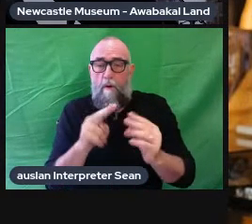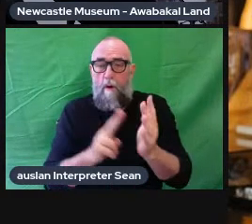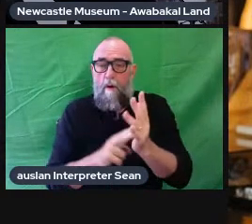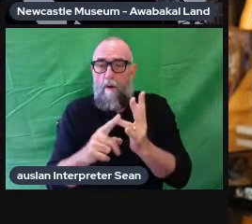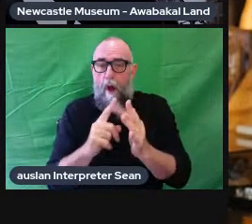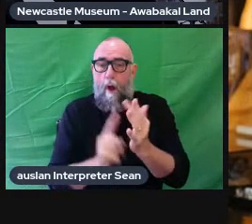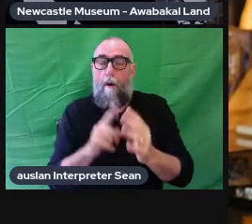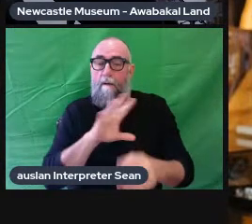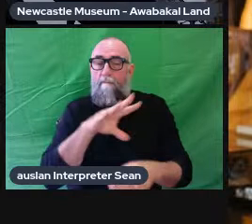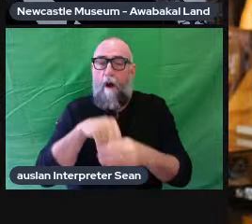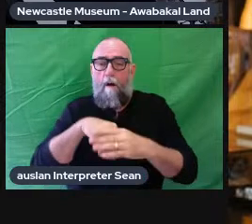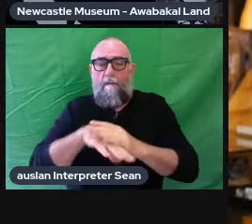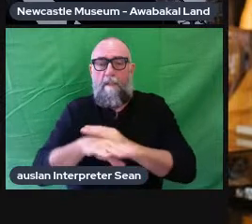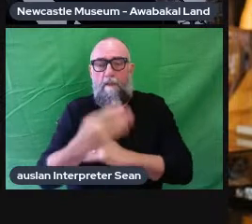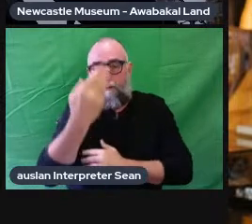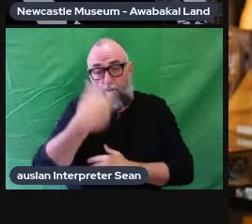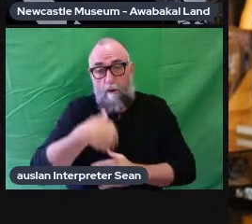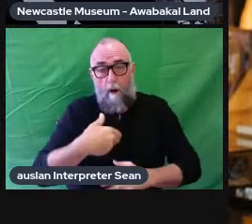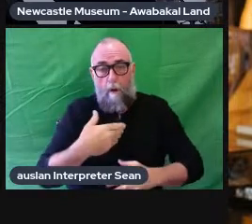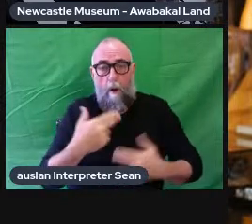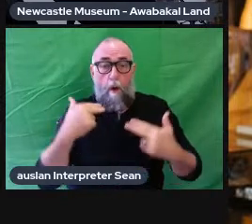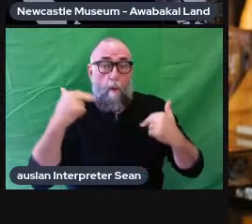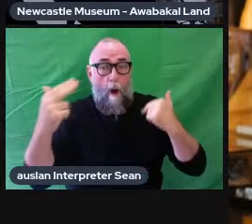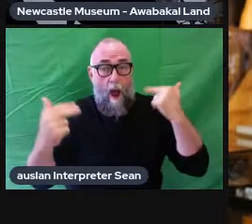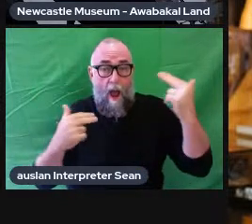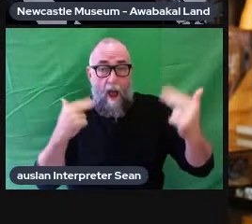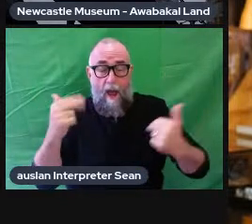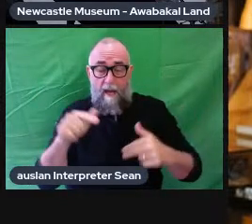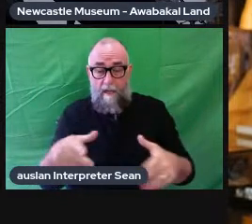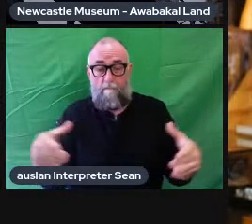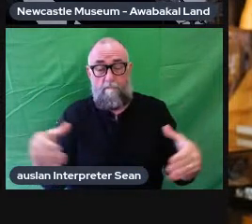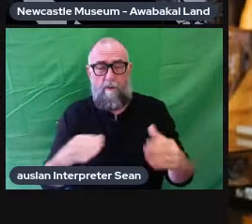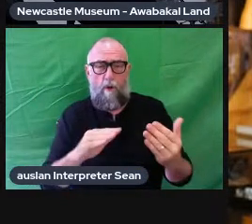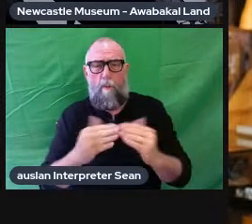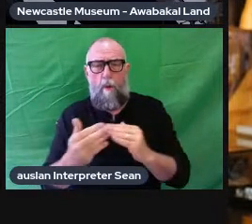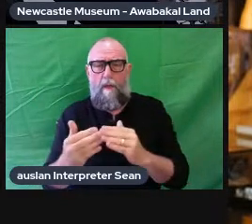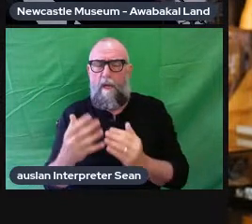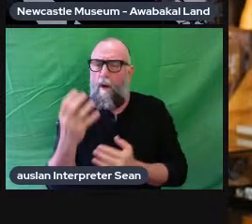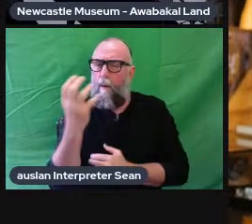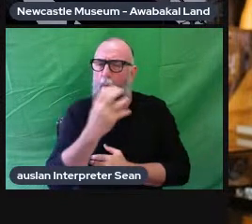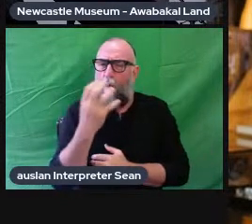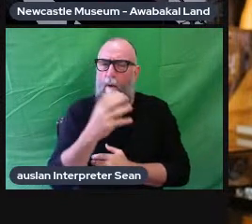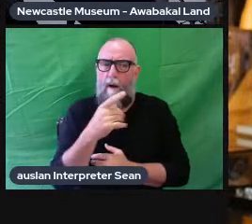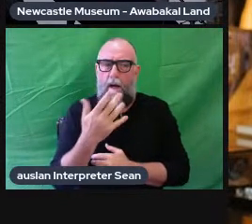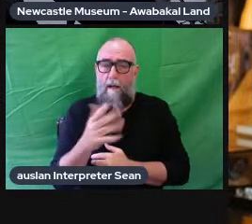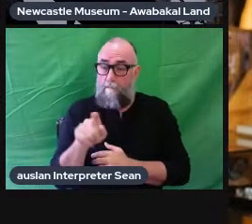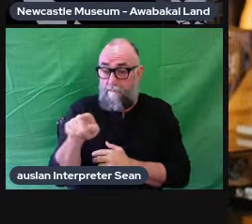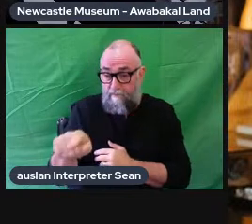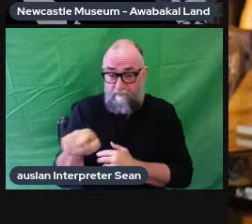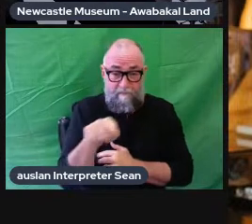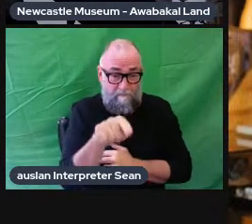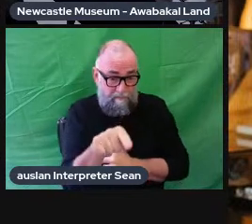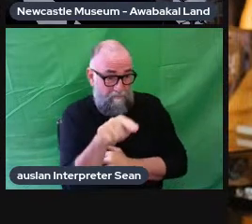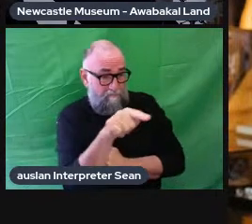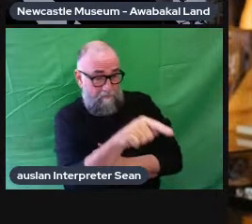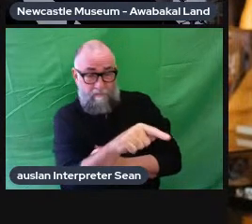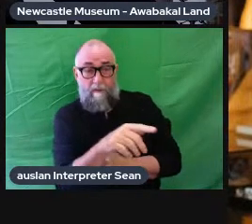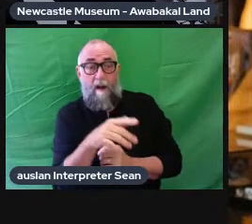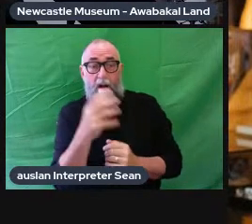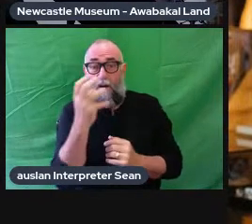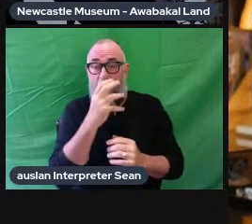Choir, which is a fabulous community of people. David and Zaina here at the front and Kimberly here are part of the Stroke